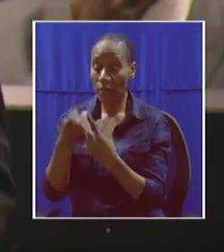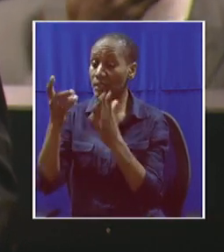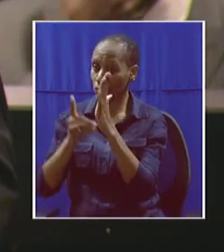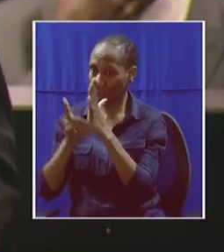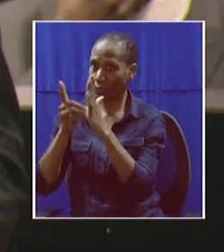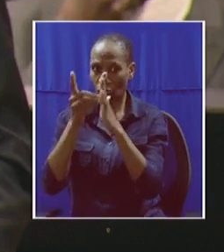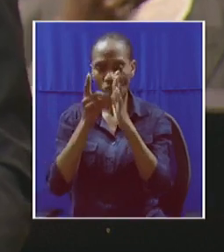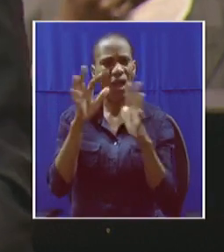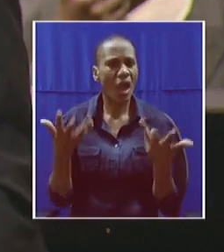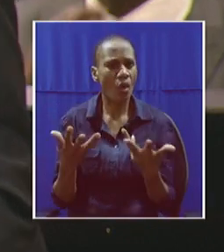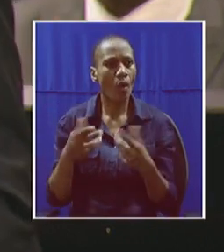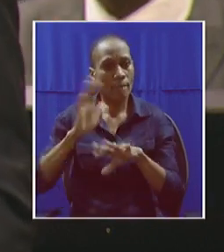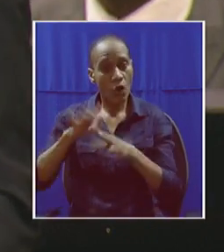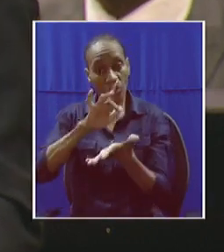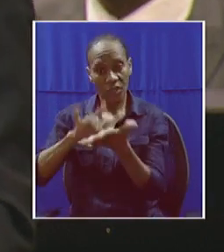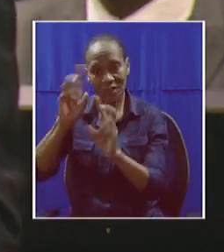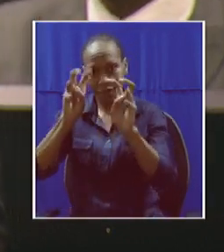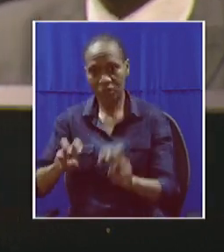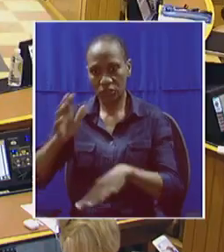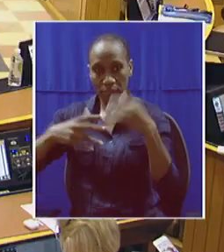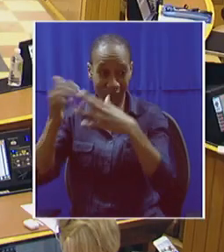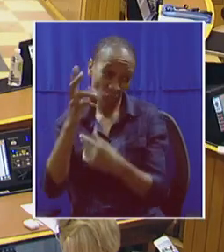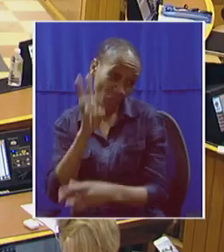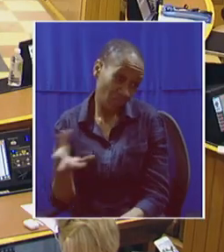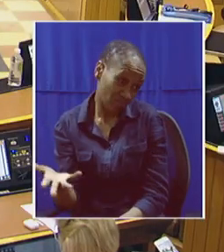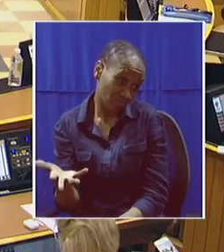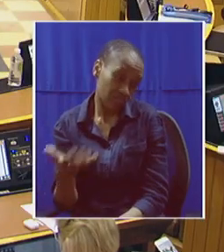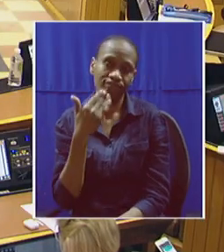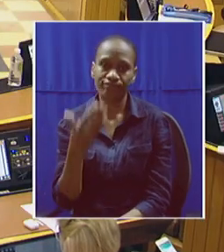power producers in this regard thanks The Honorable